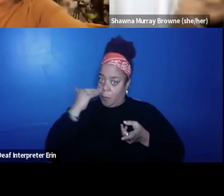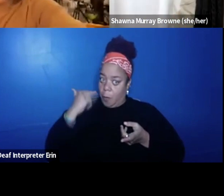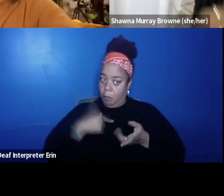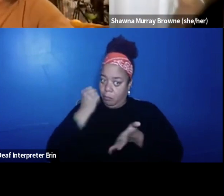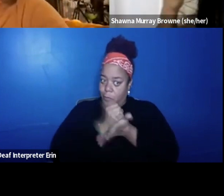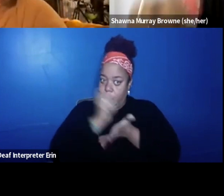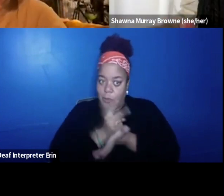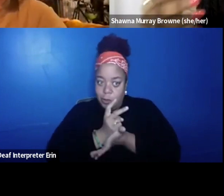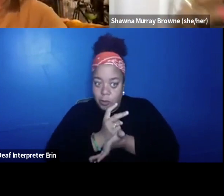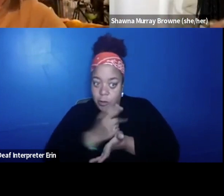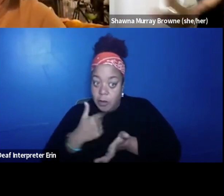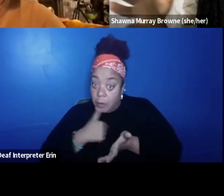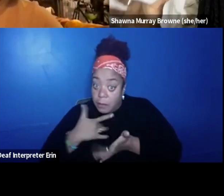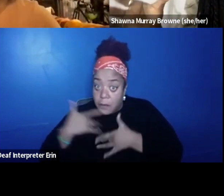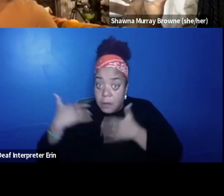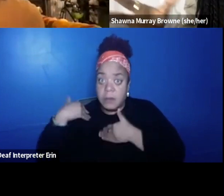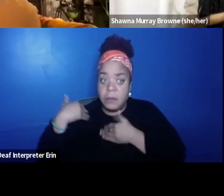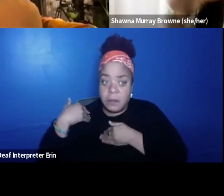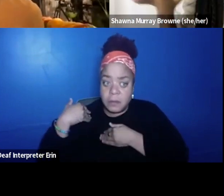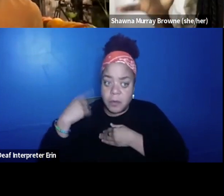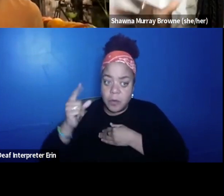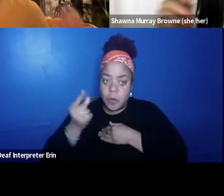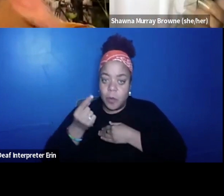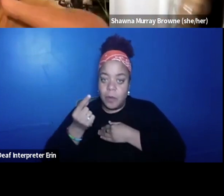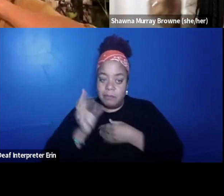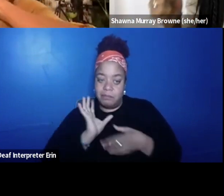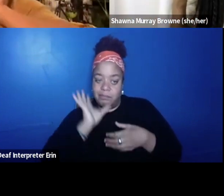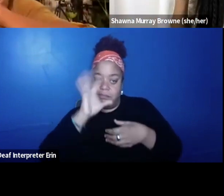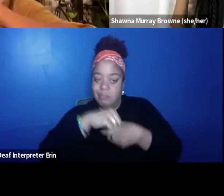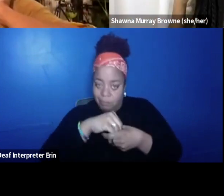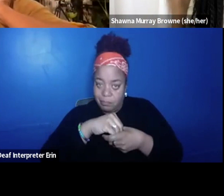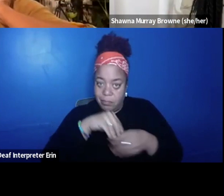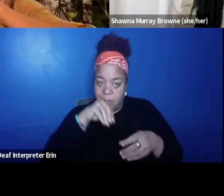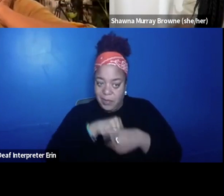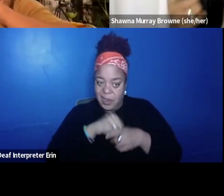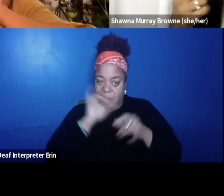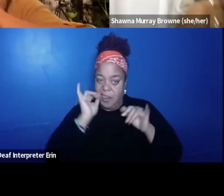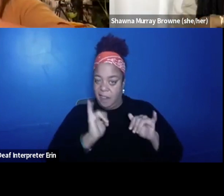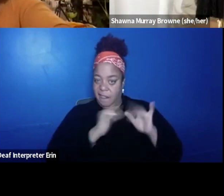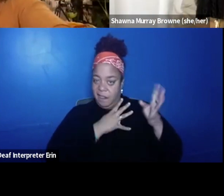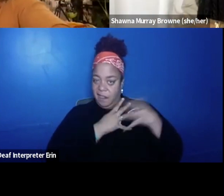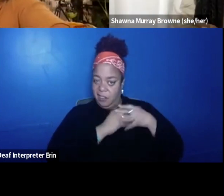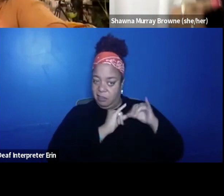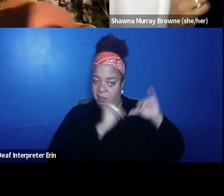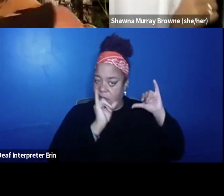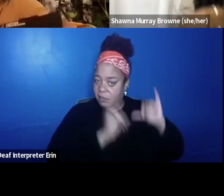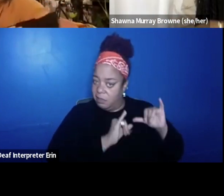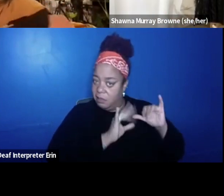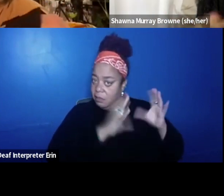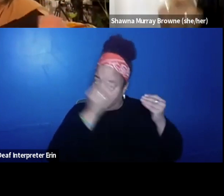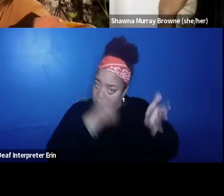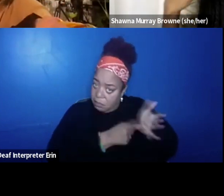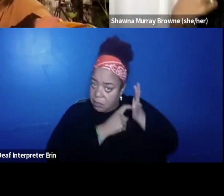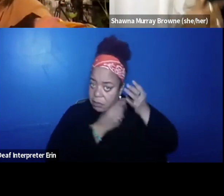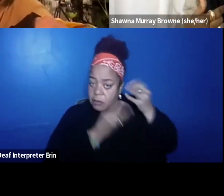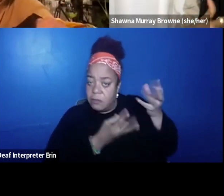what? Participating in the carcerality of our systems by reporting. There is certain information that